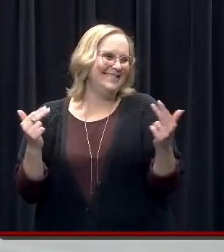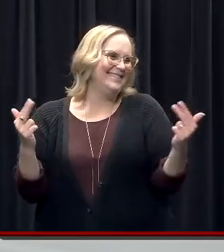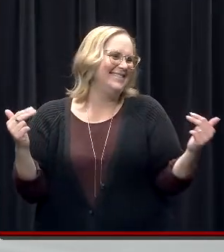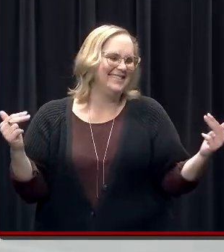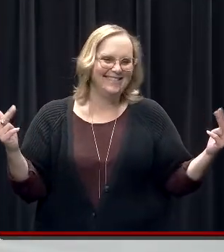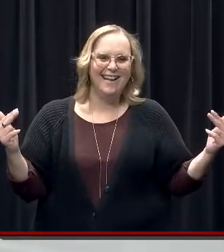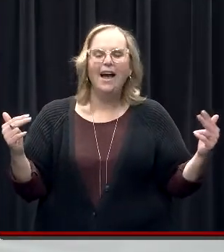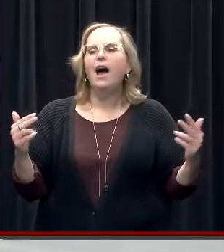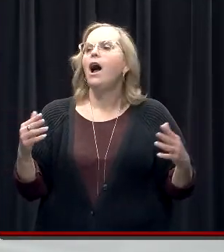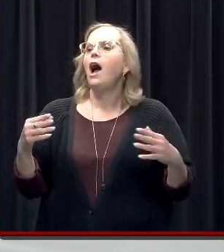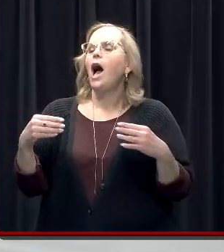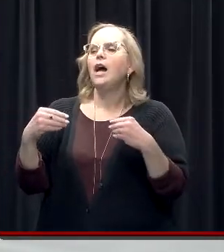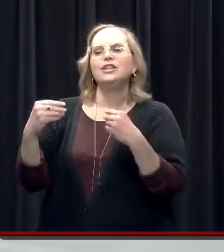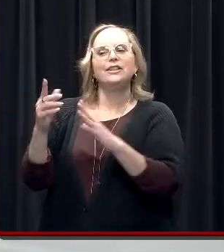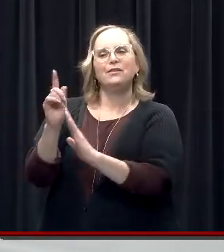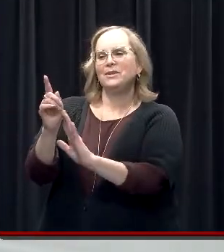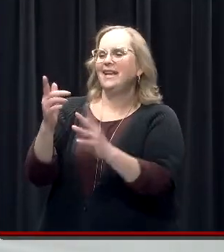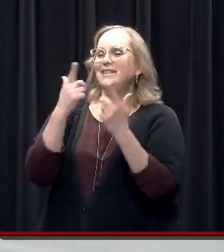I'll just give you all a second.